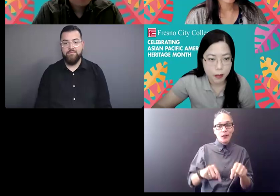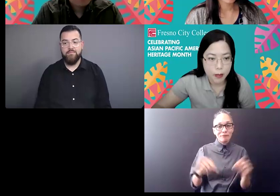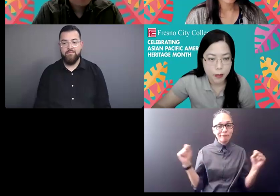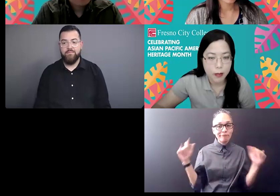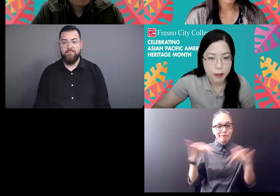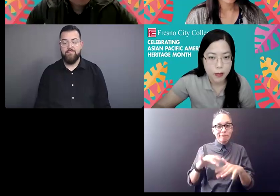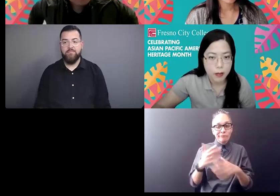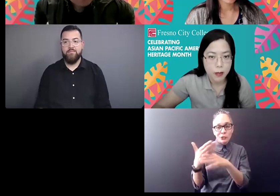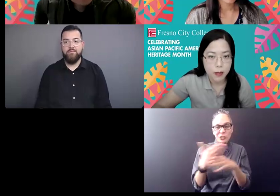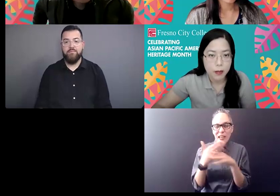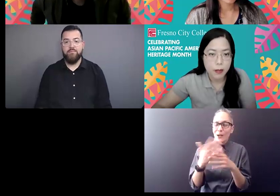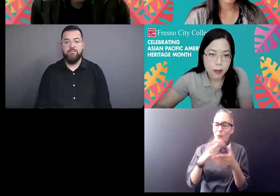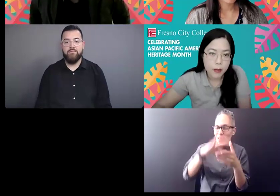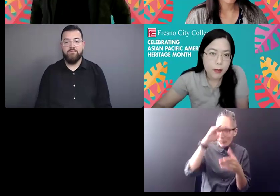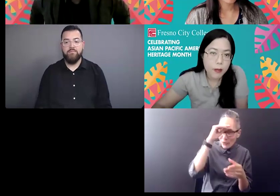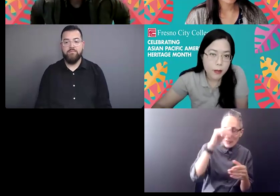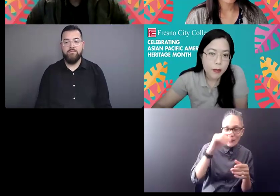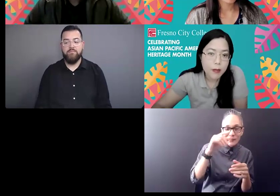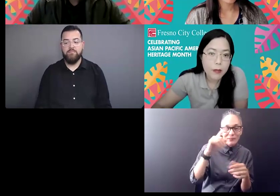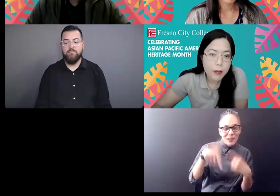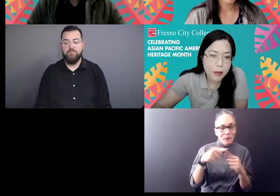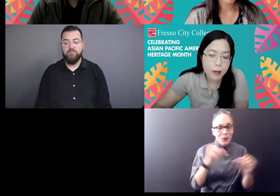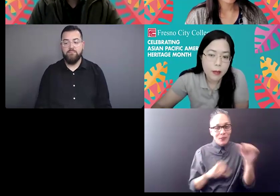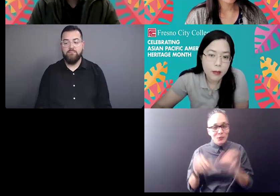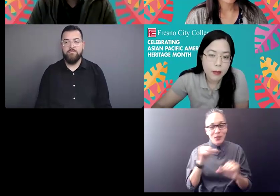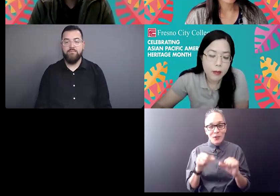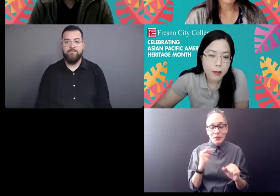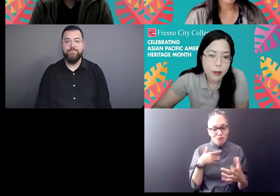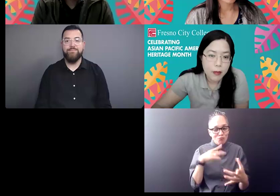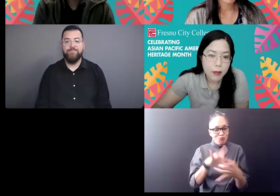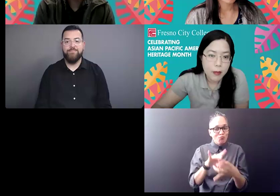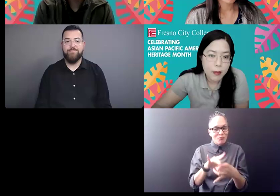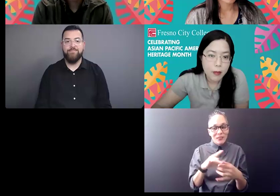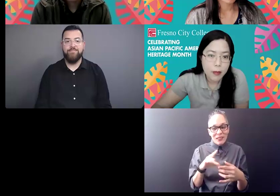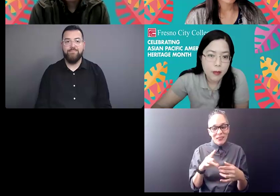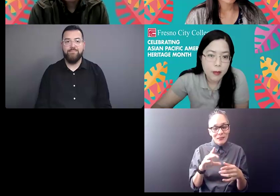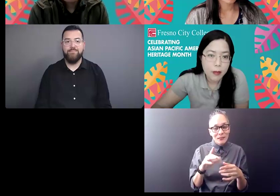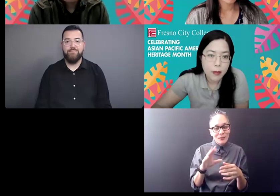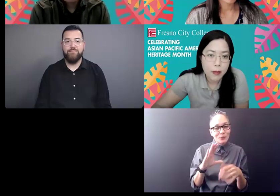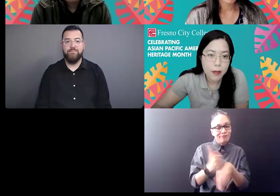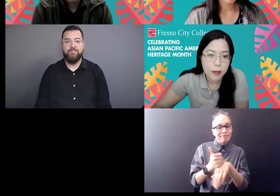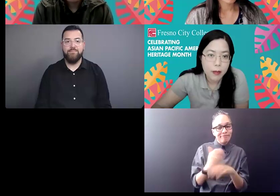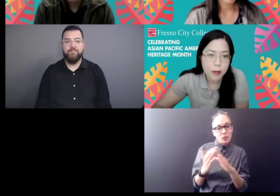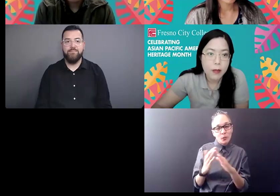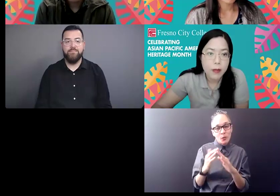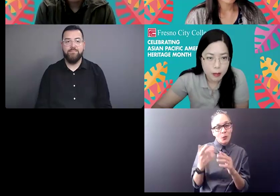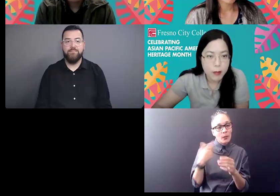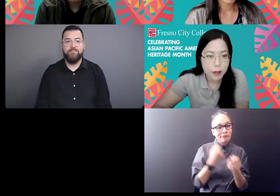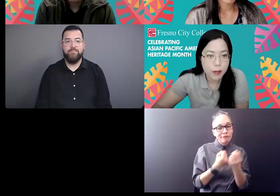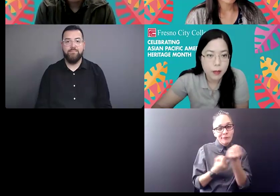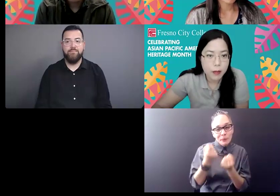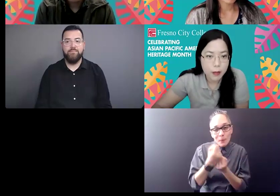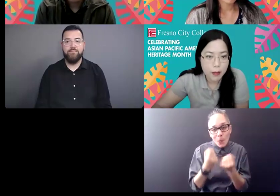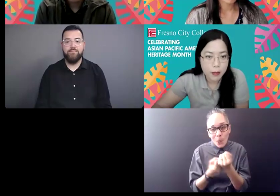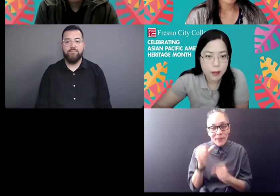really learn more about each other, and it really connects us as a community to be more supportive, and